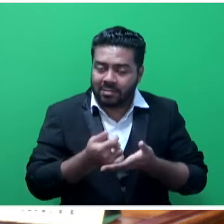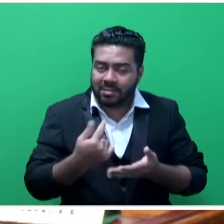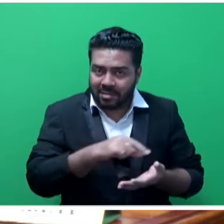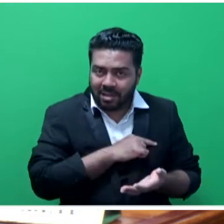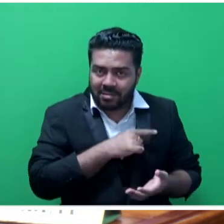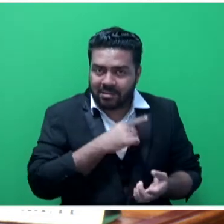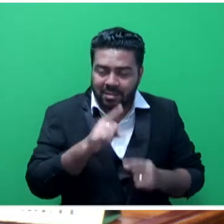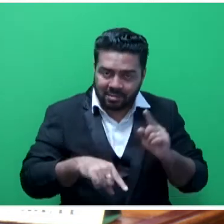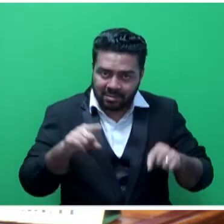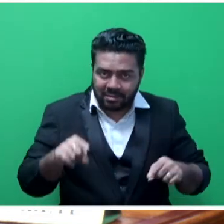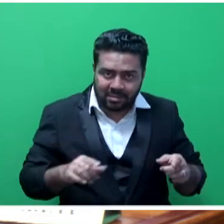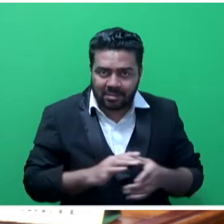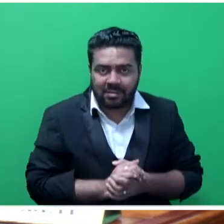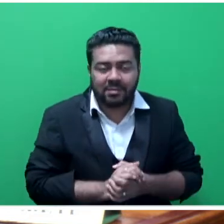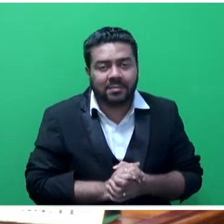in that regard too.